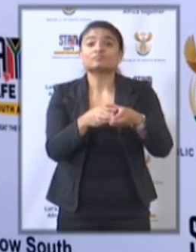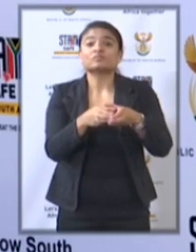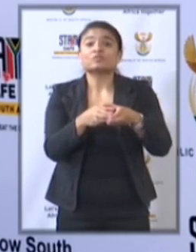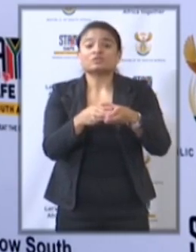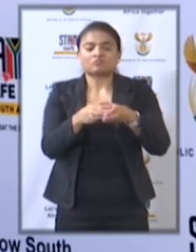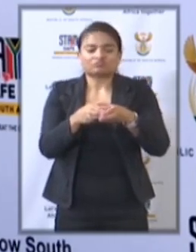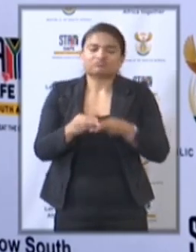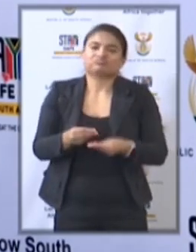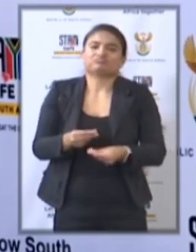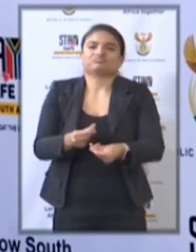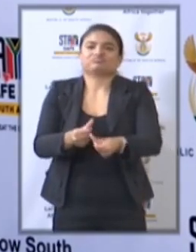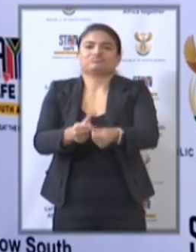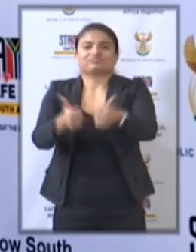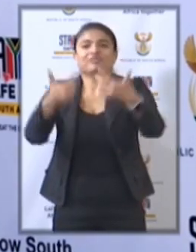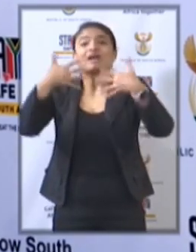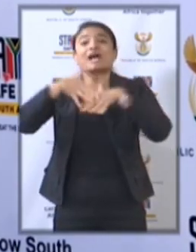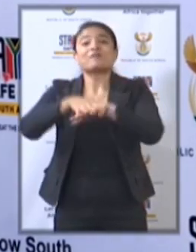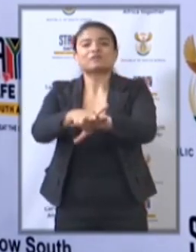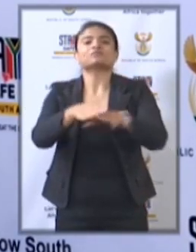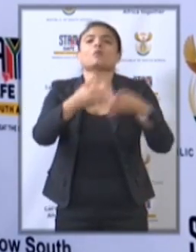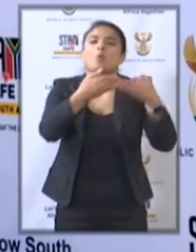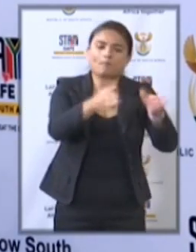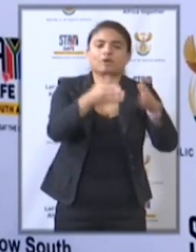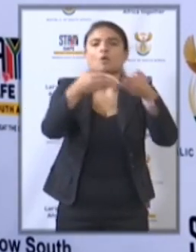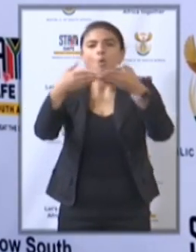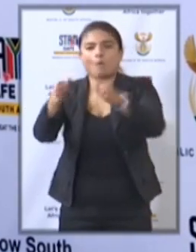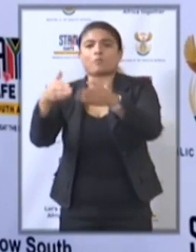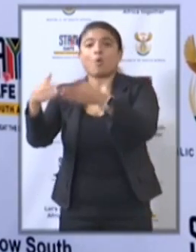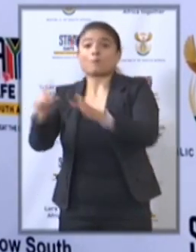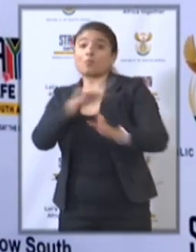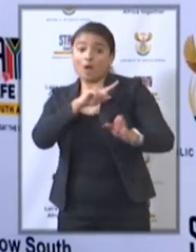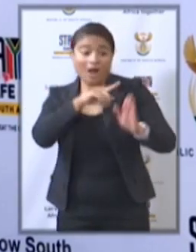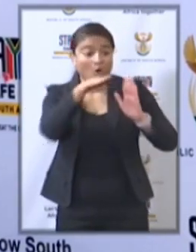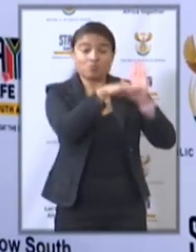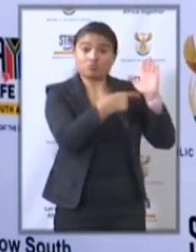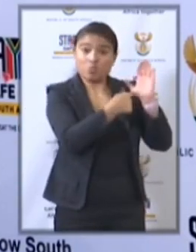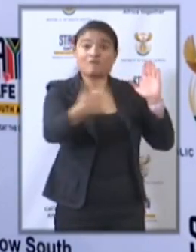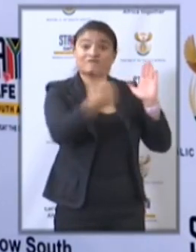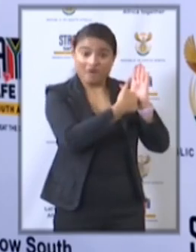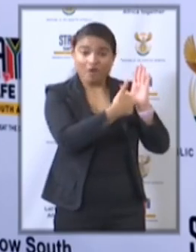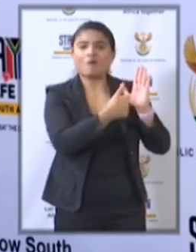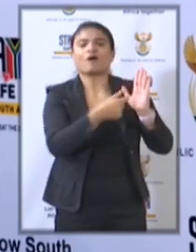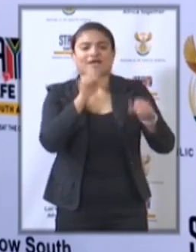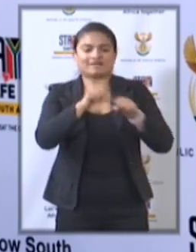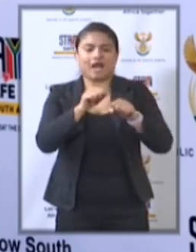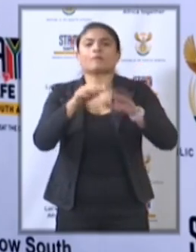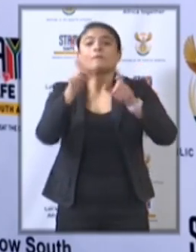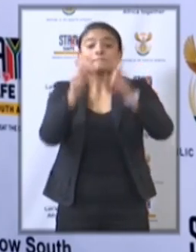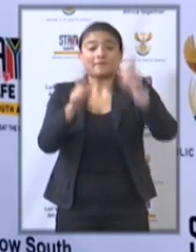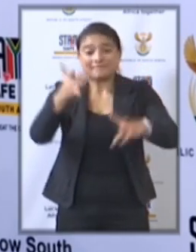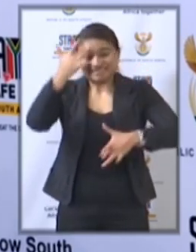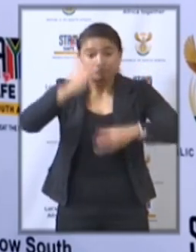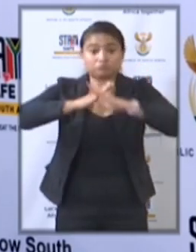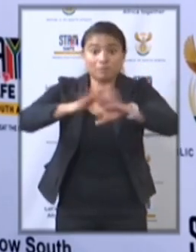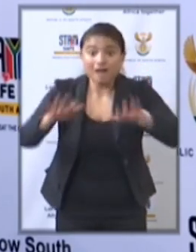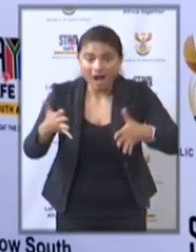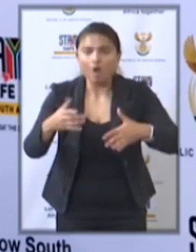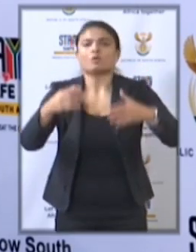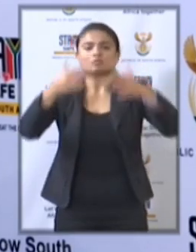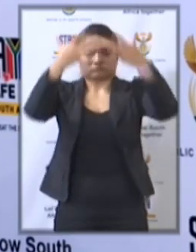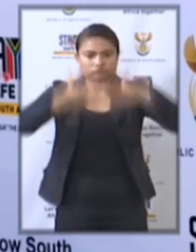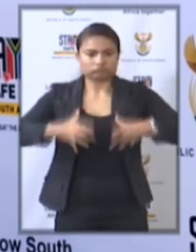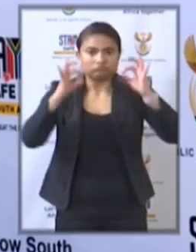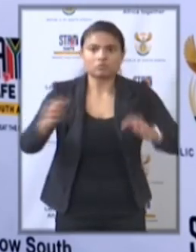approach of opening to prevent infections, build systems for screening, testing, quarantining,